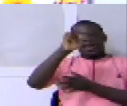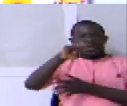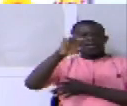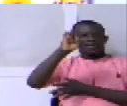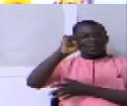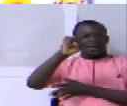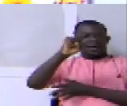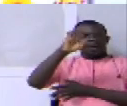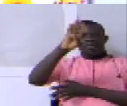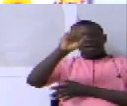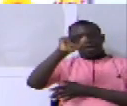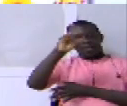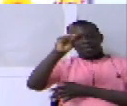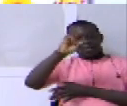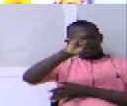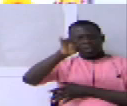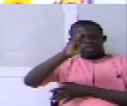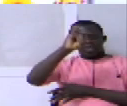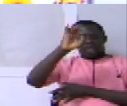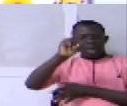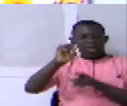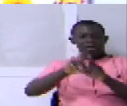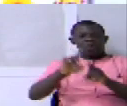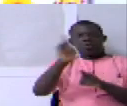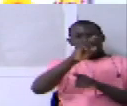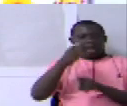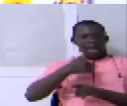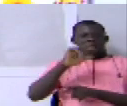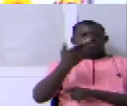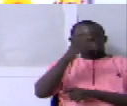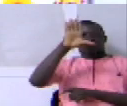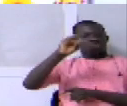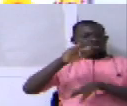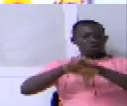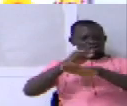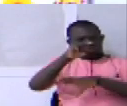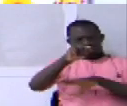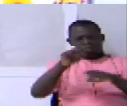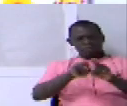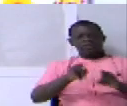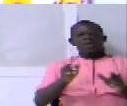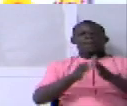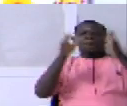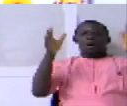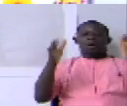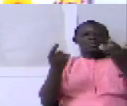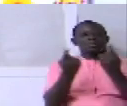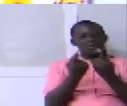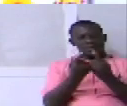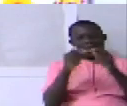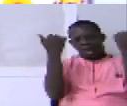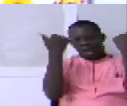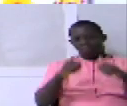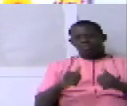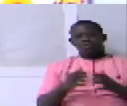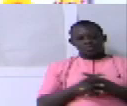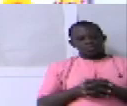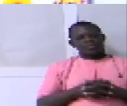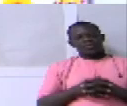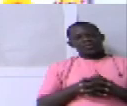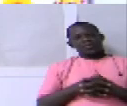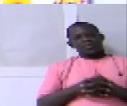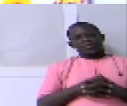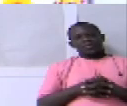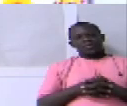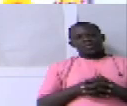jabi ñina ko ha hanimbi muru ila keba kan ngamenke ali sisela anin Jesus wo mu demandi